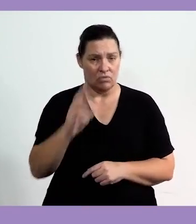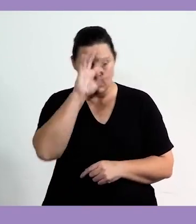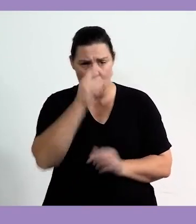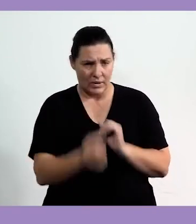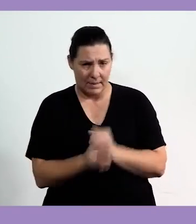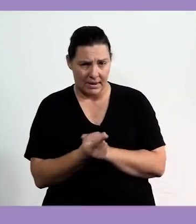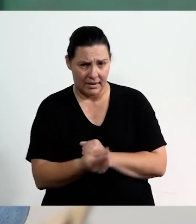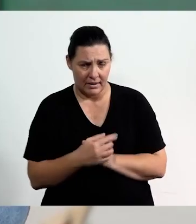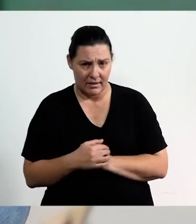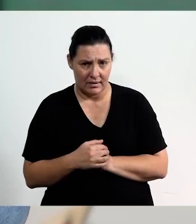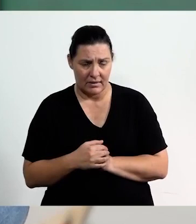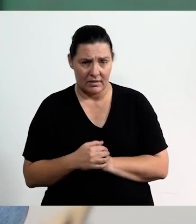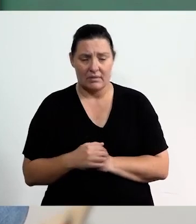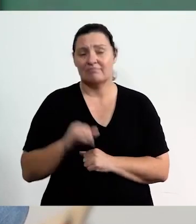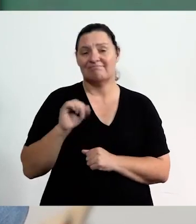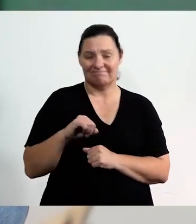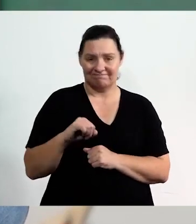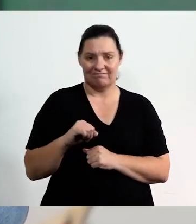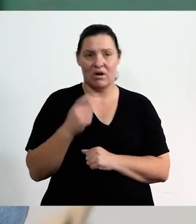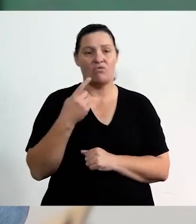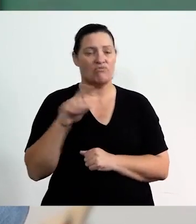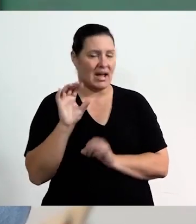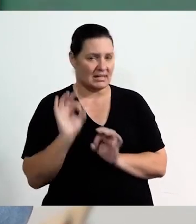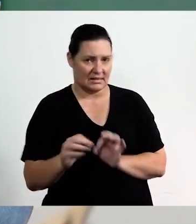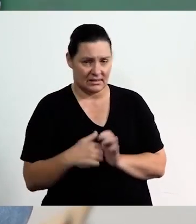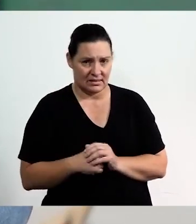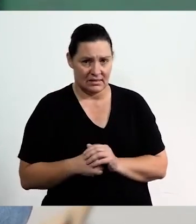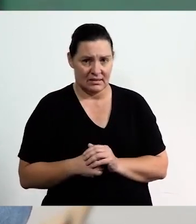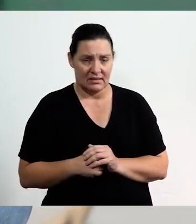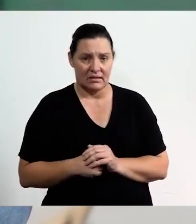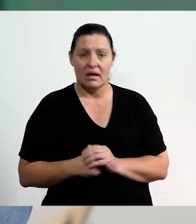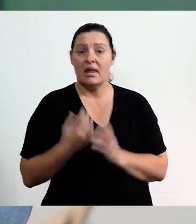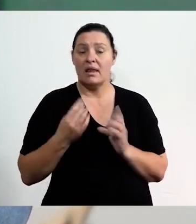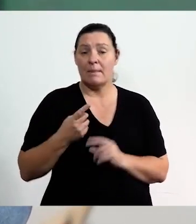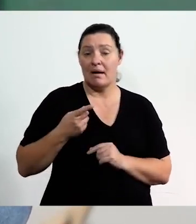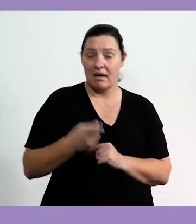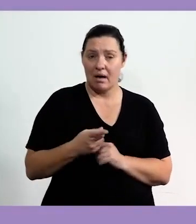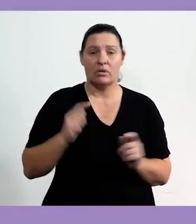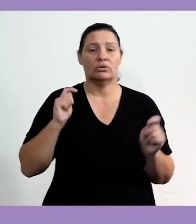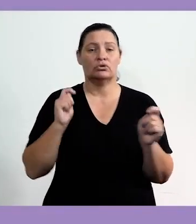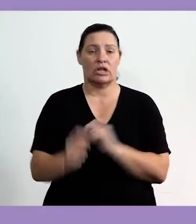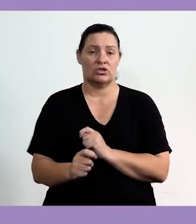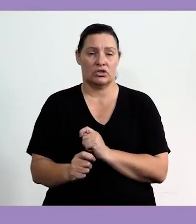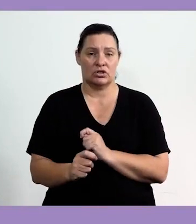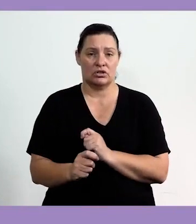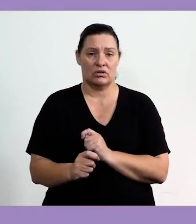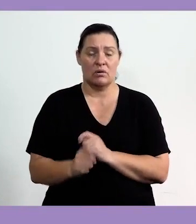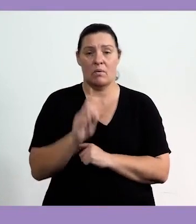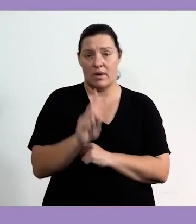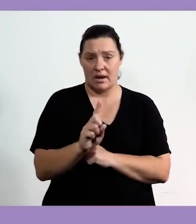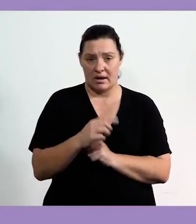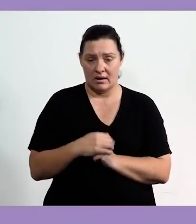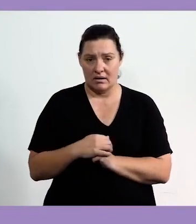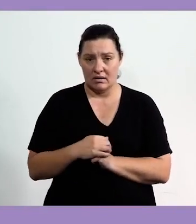to an exponent 0, do you remember what happens to it? Yes, you are absolutely correct. That number will